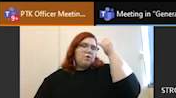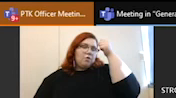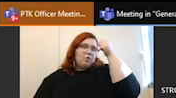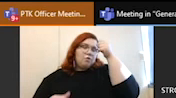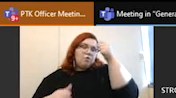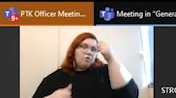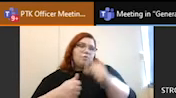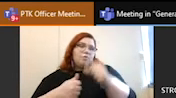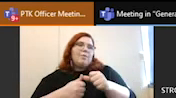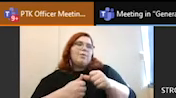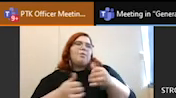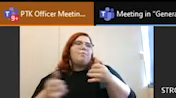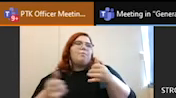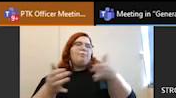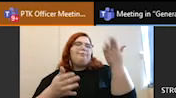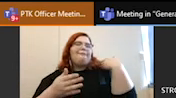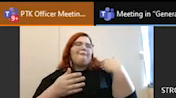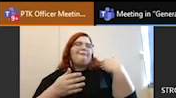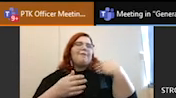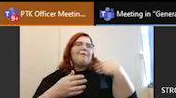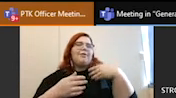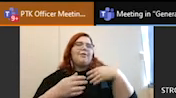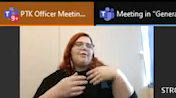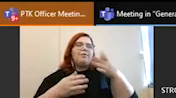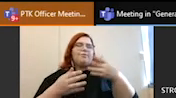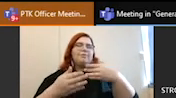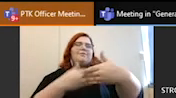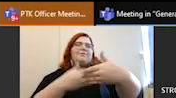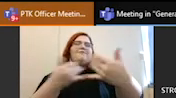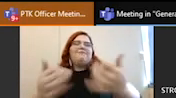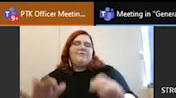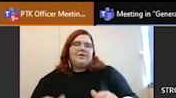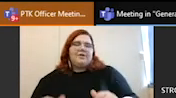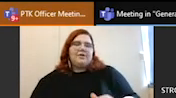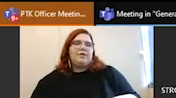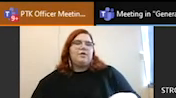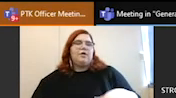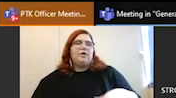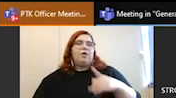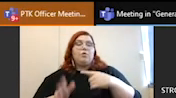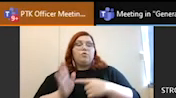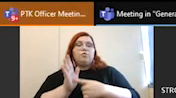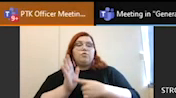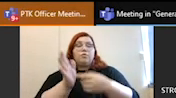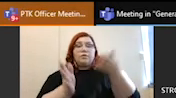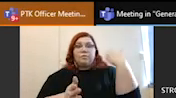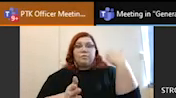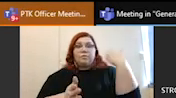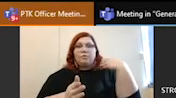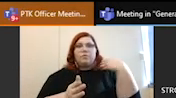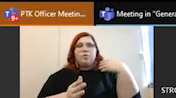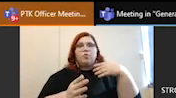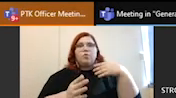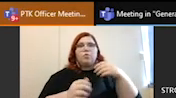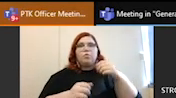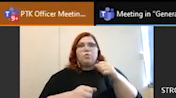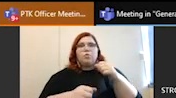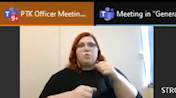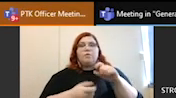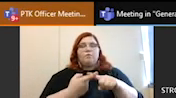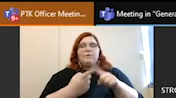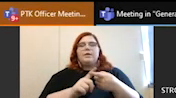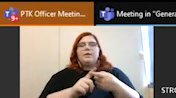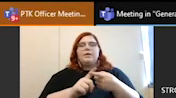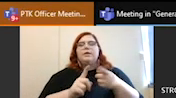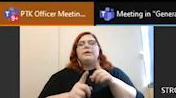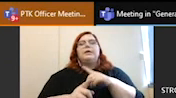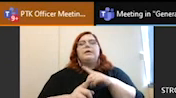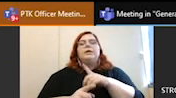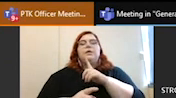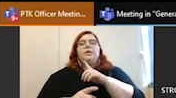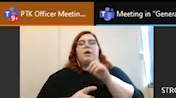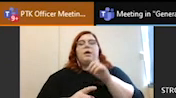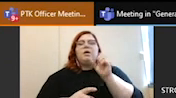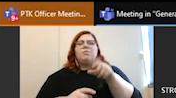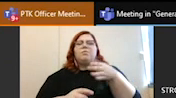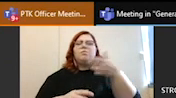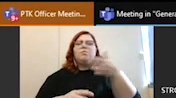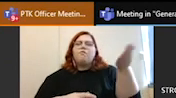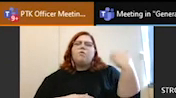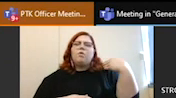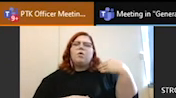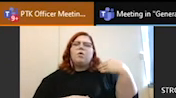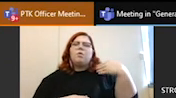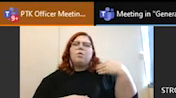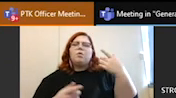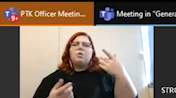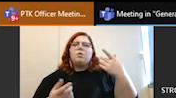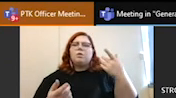so it just took me to the end. I was showing this earlier to a colleague, and he asked me earlier in the year, and he asked me, well, can I use